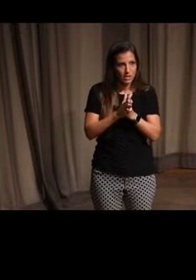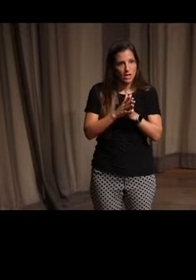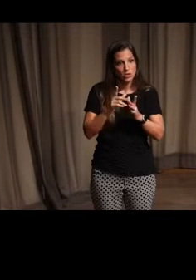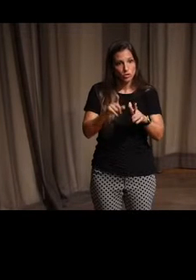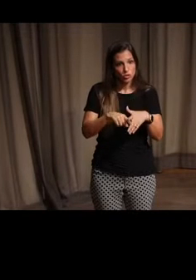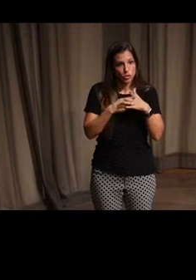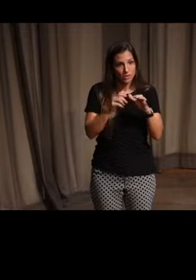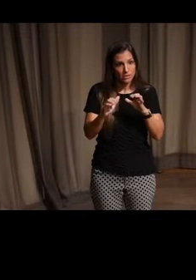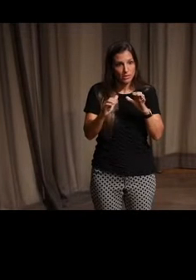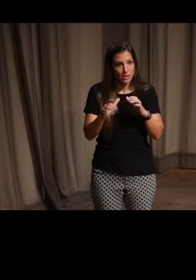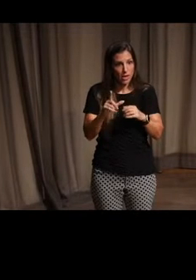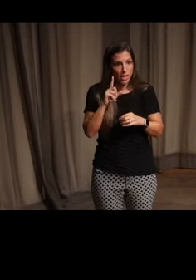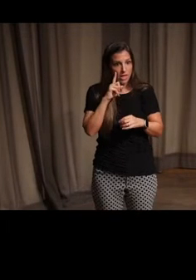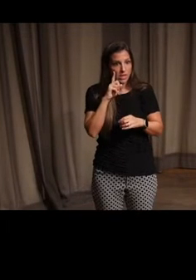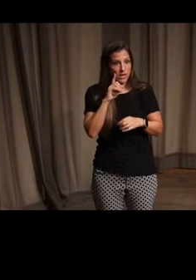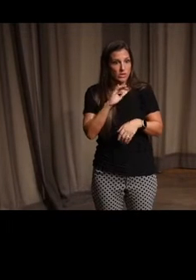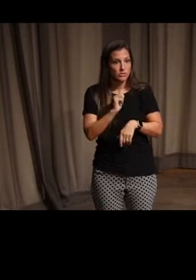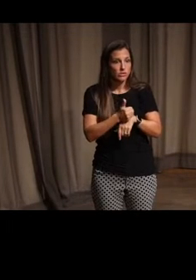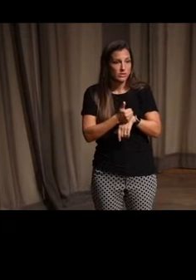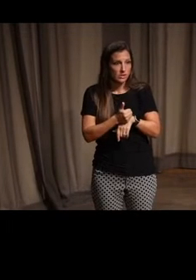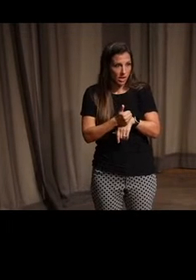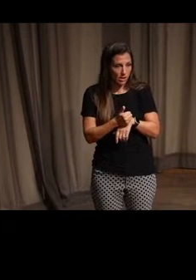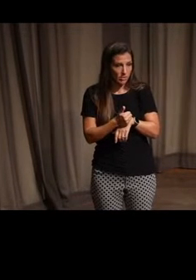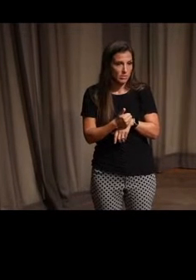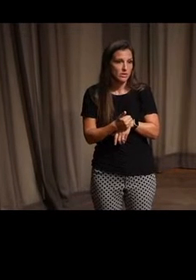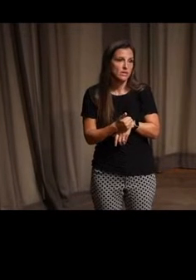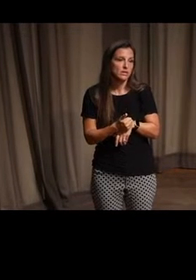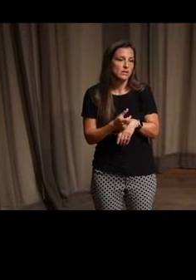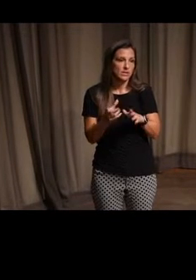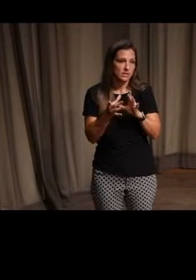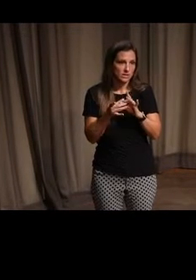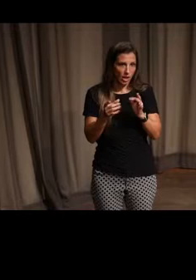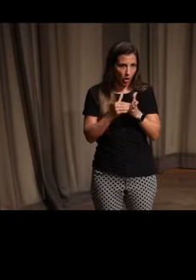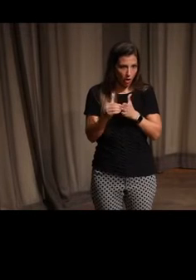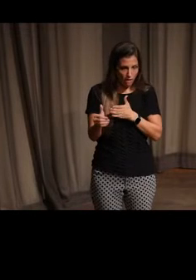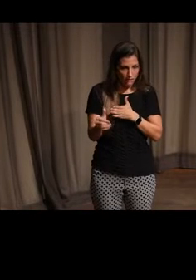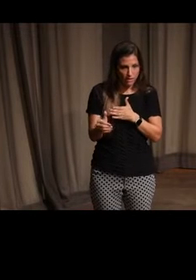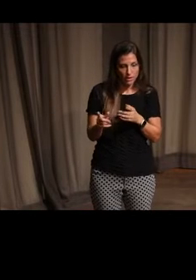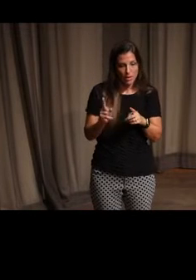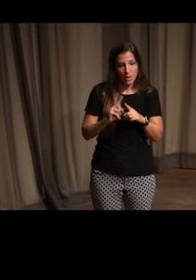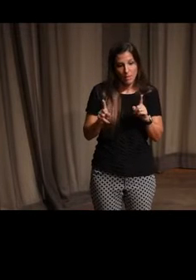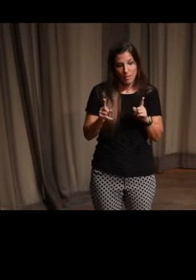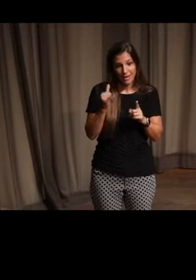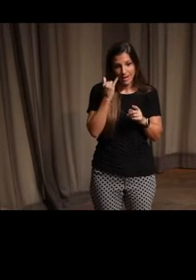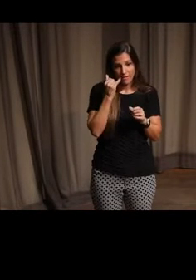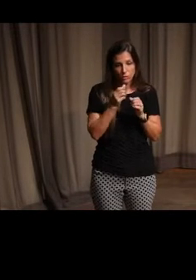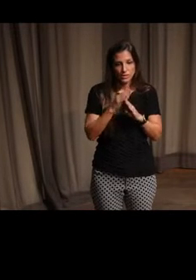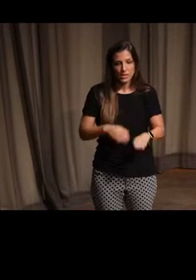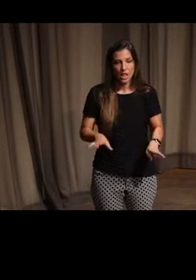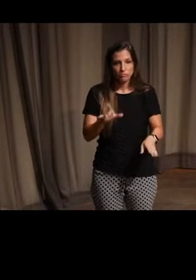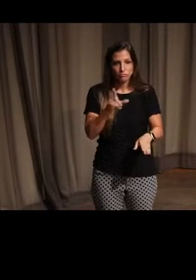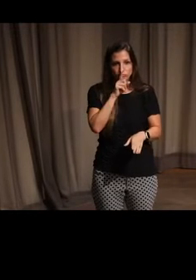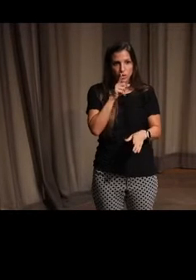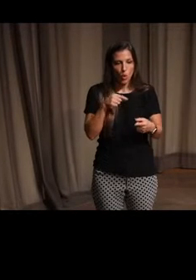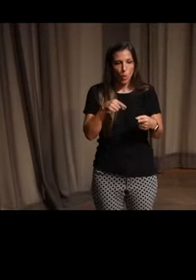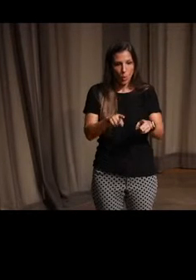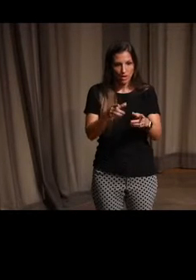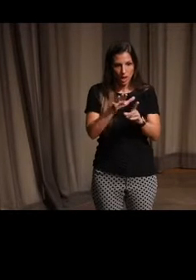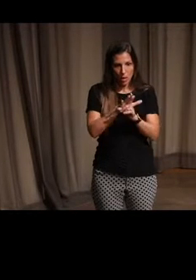I think that when you remain, this is something that is said very often, but when you remain silent in times